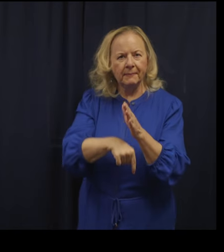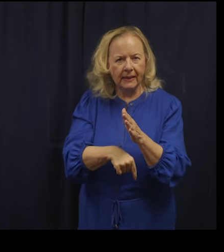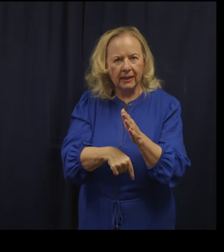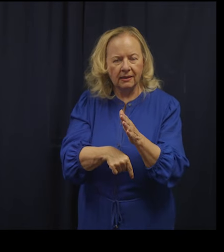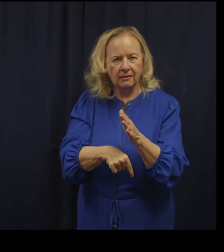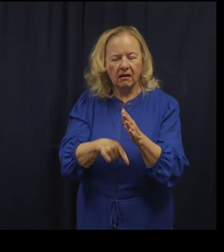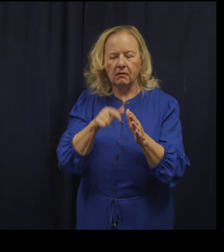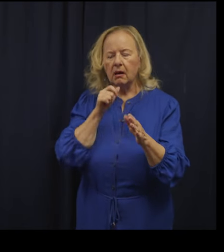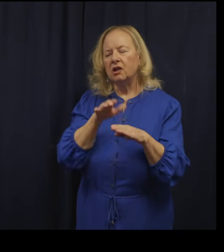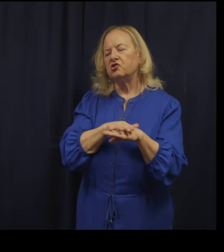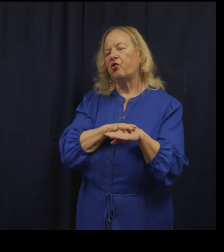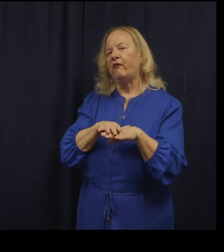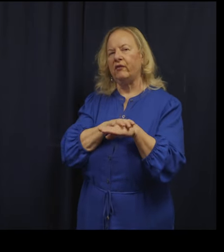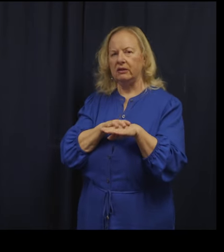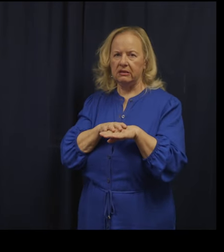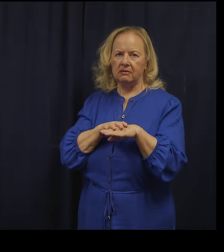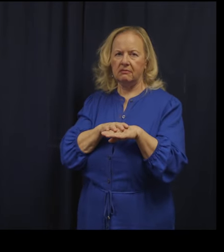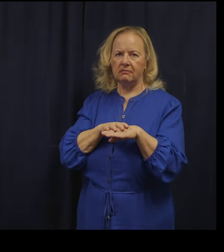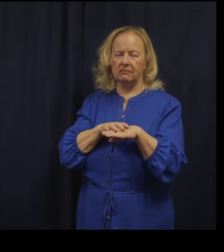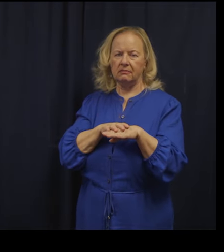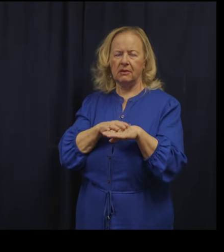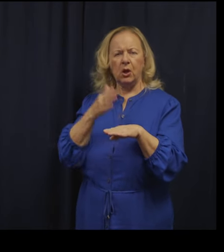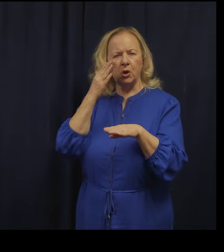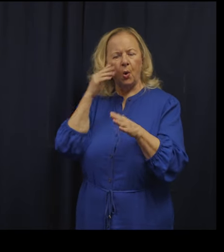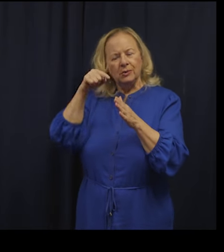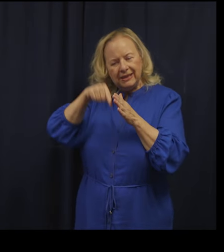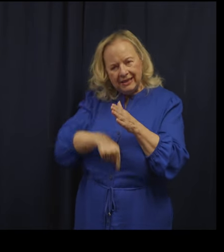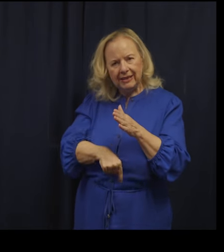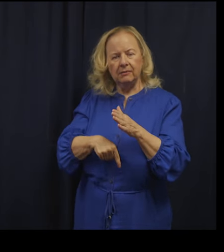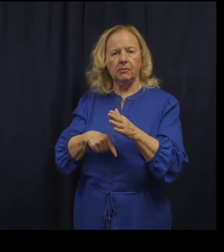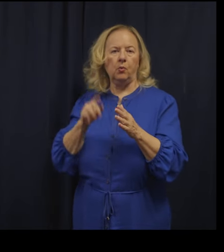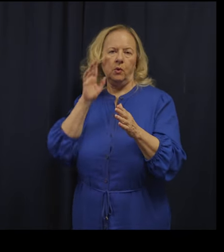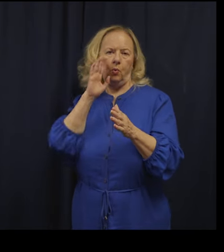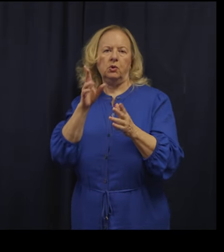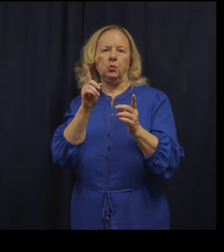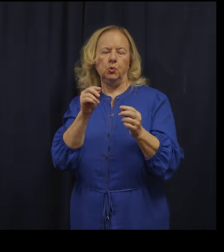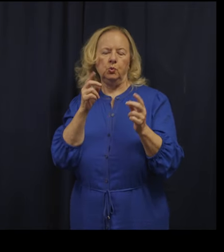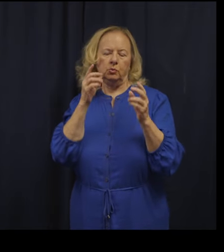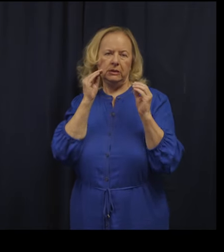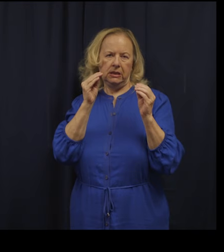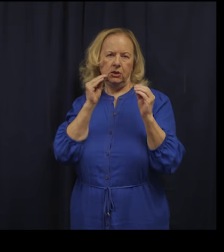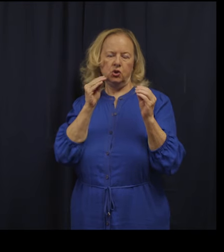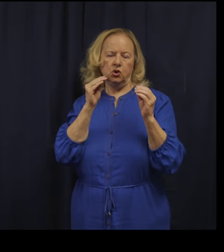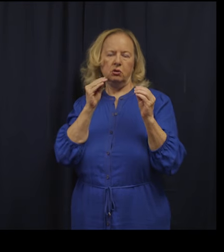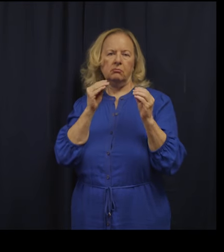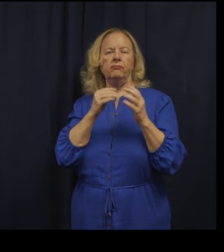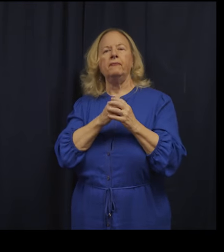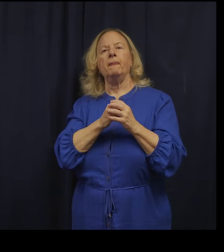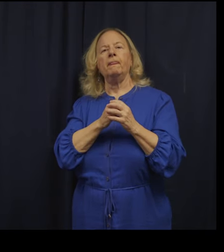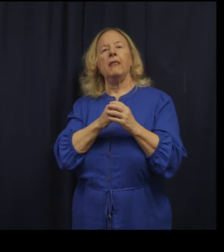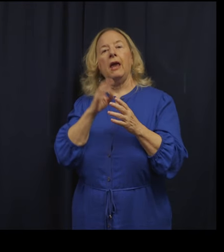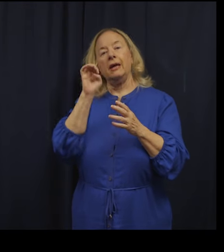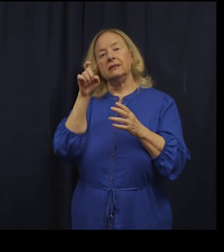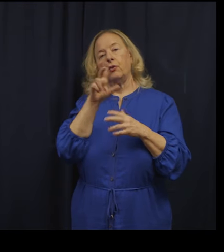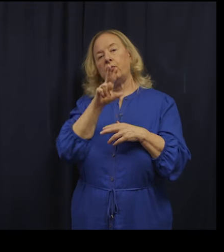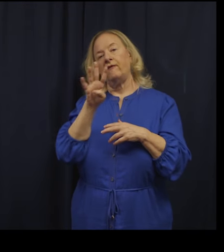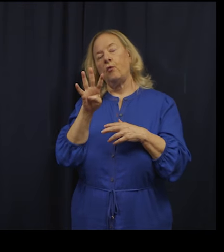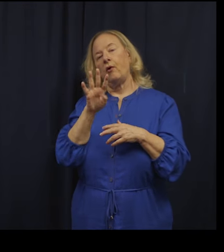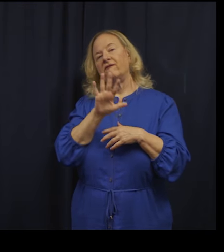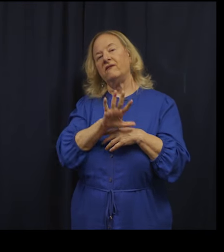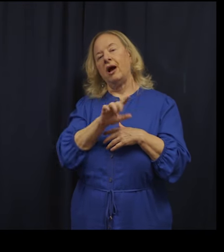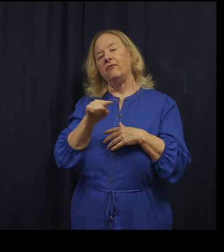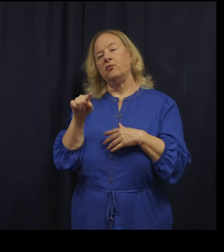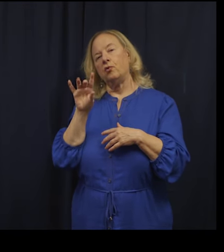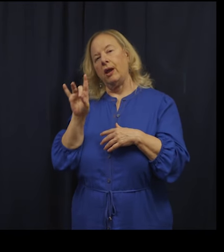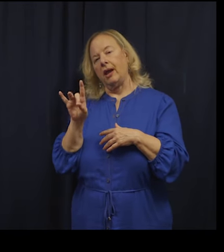level, not at a surface level. So that's what we're going to do. You see in Exodus 34, 5 through